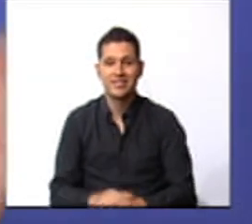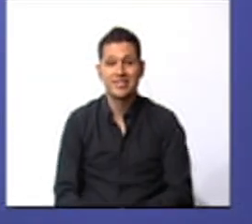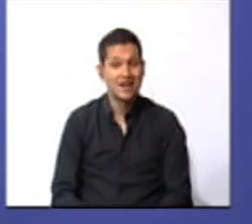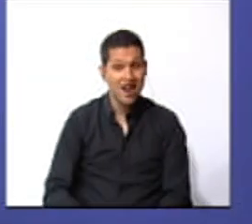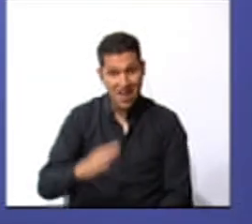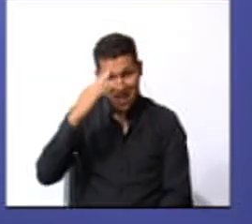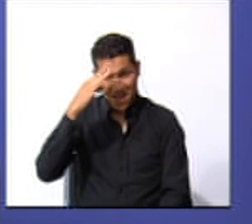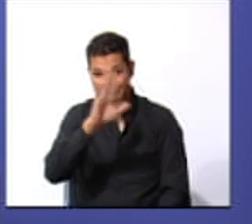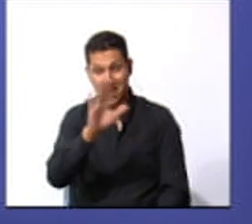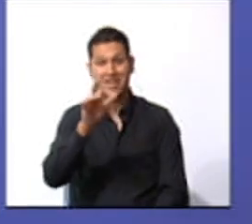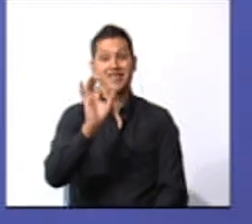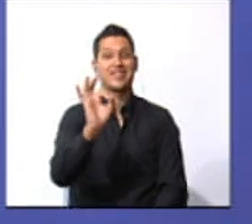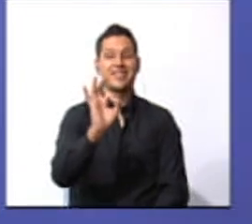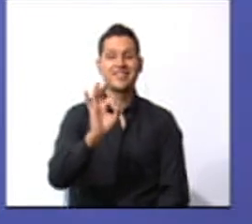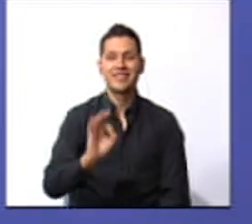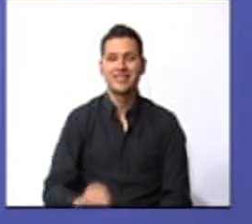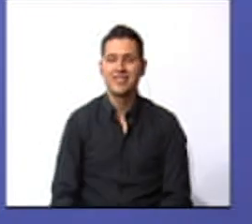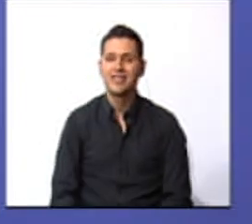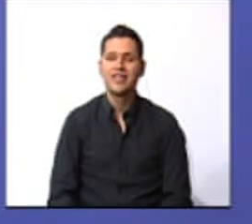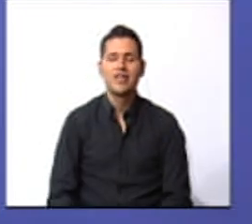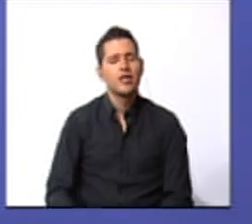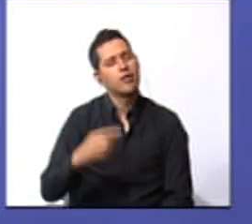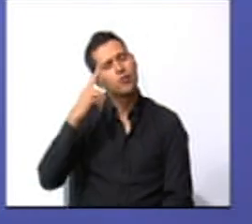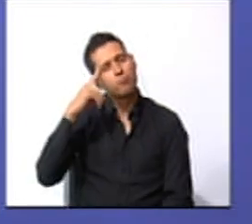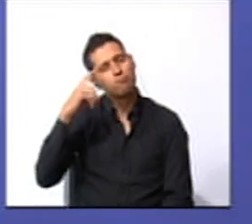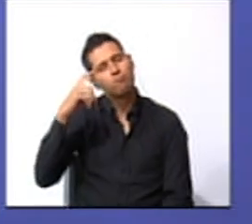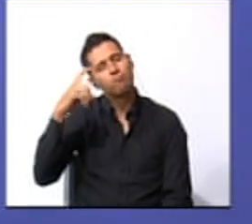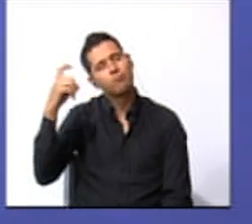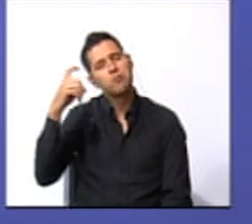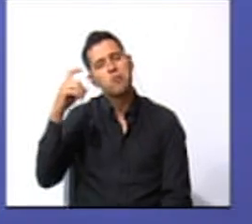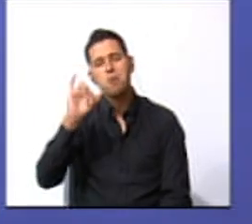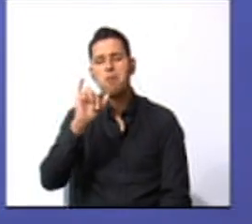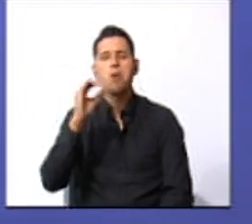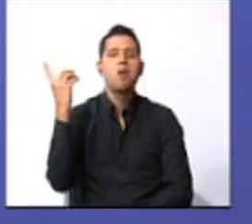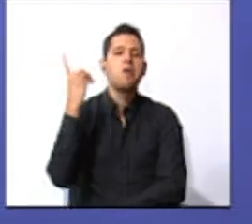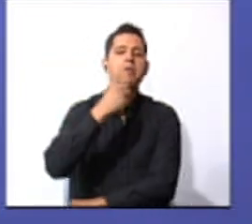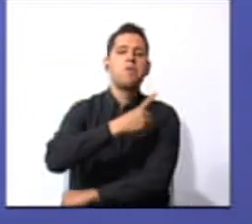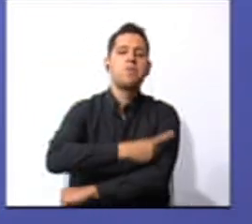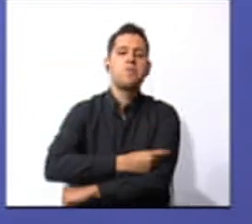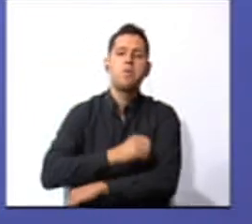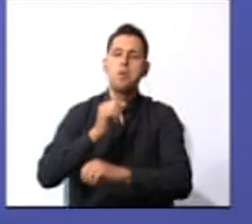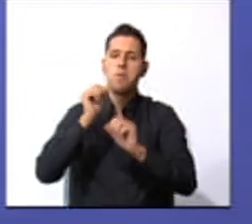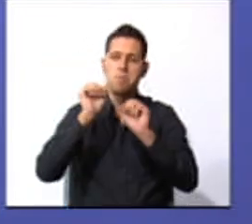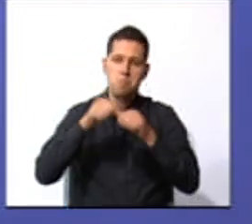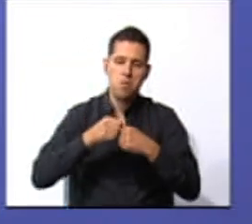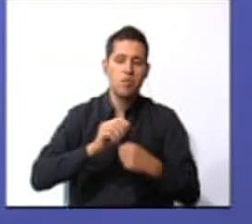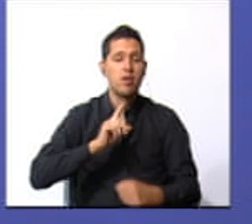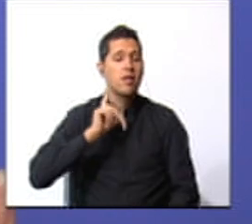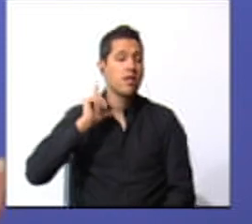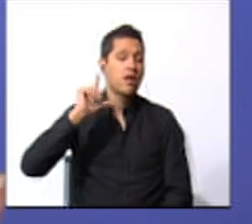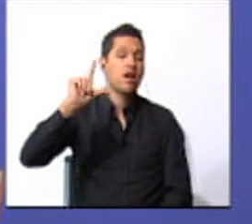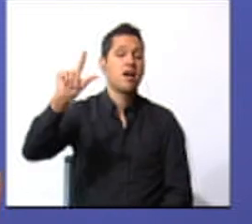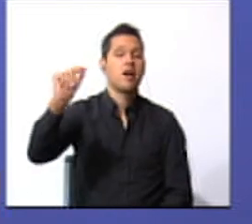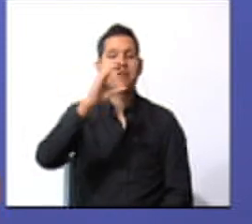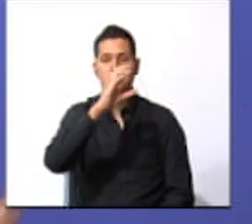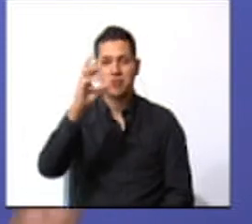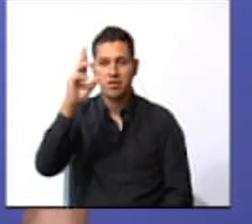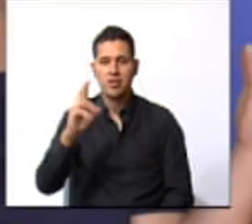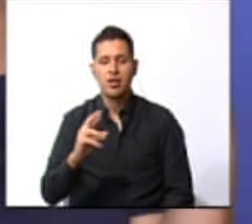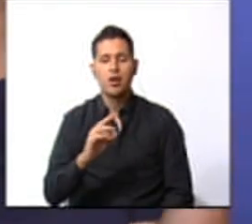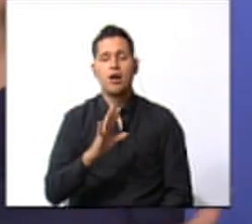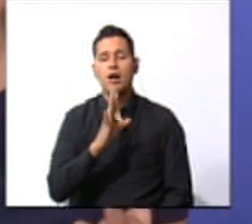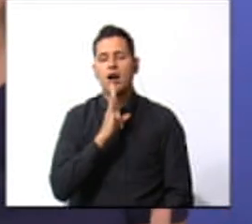Hey guys, how are you? I dreamed that one day I can go far from Costa Rica and give a speech about